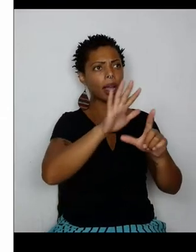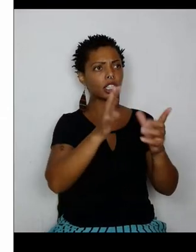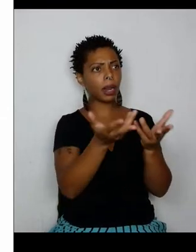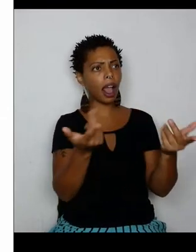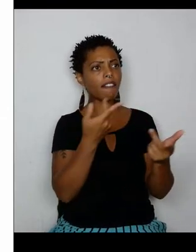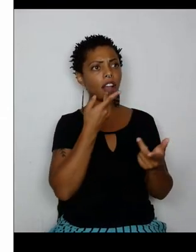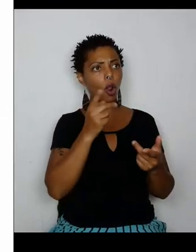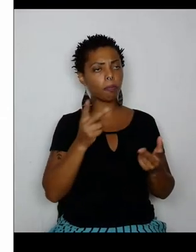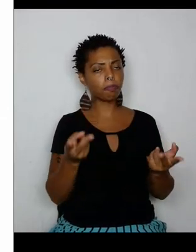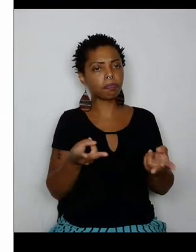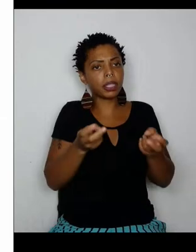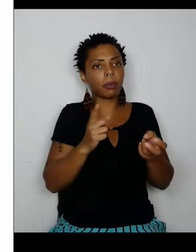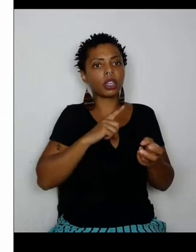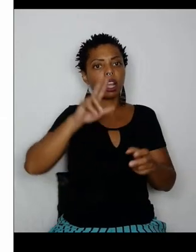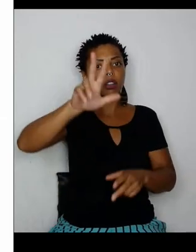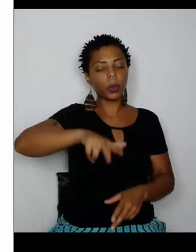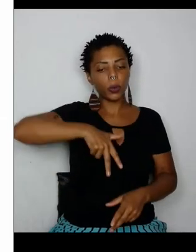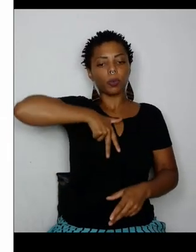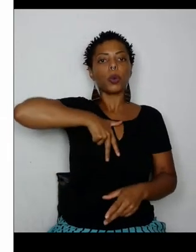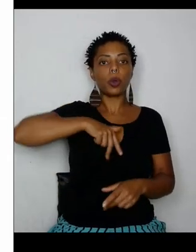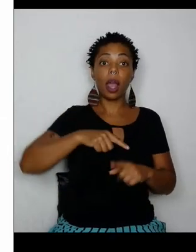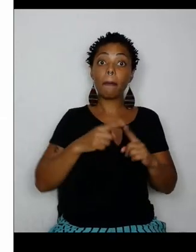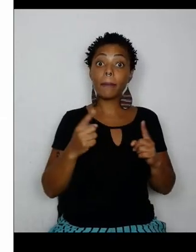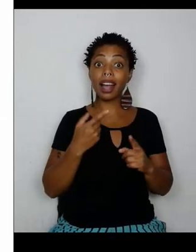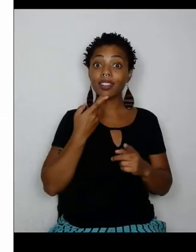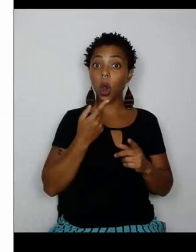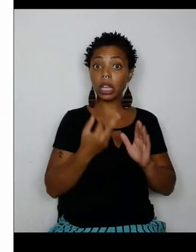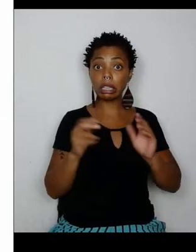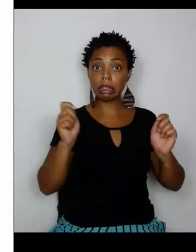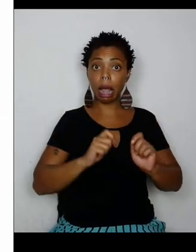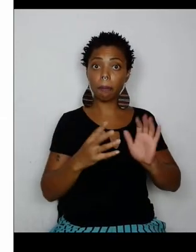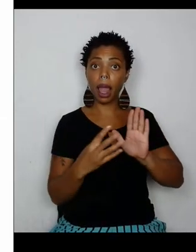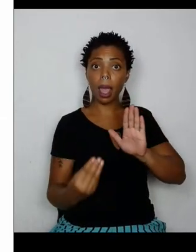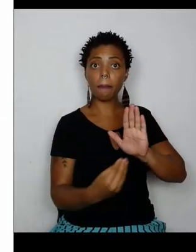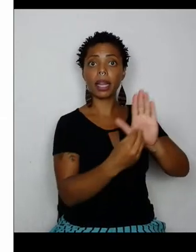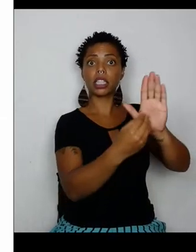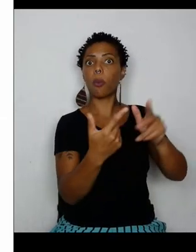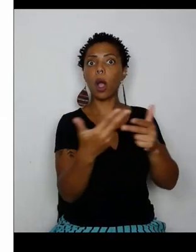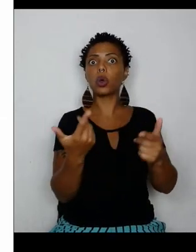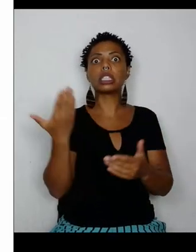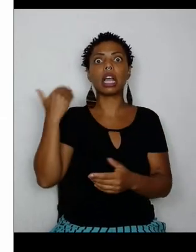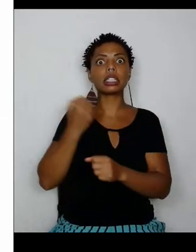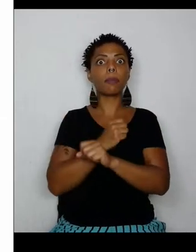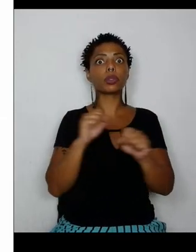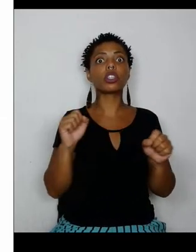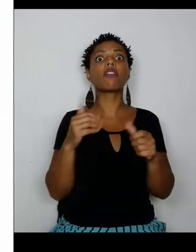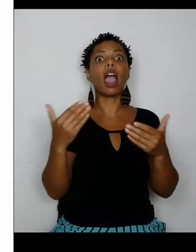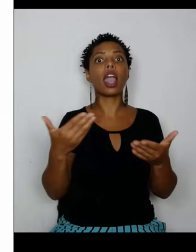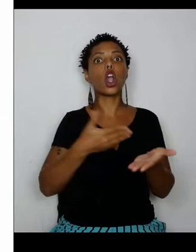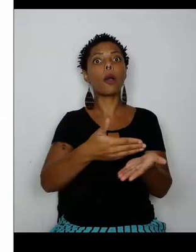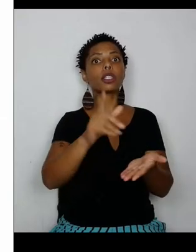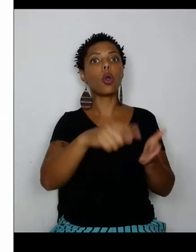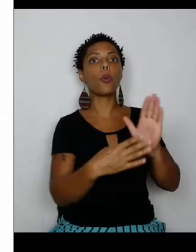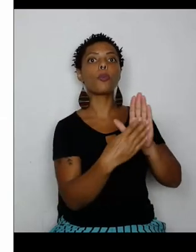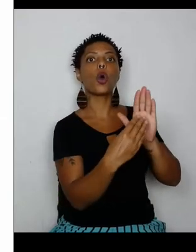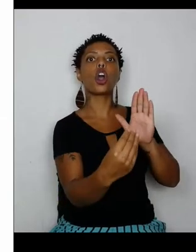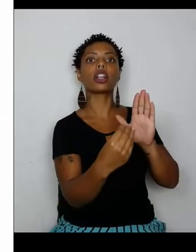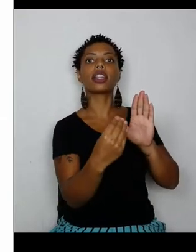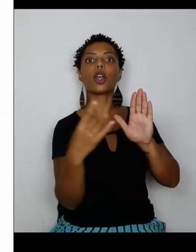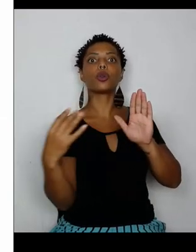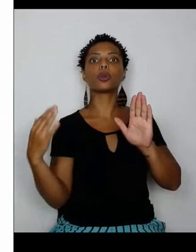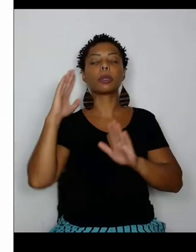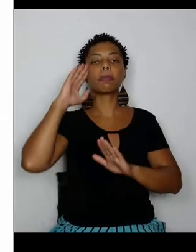representation of the unrepresentable and became the prototype for all icons the objective of the holy face